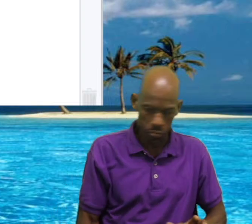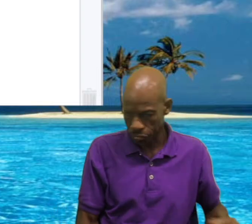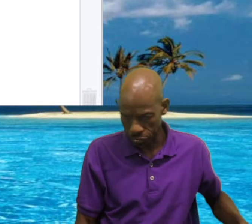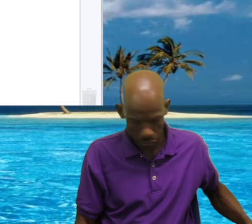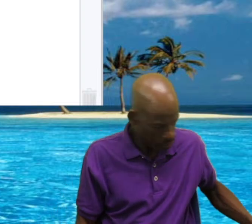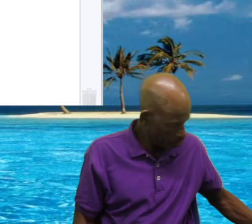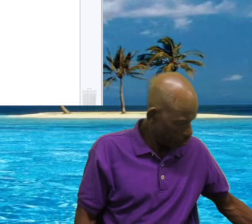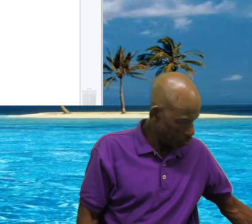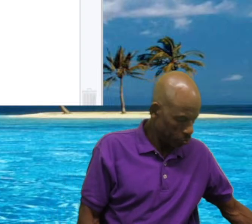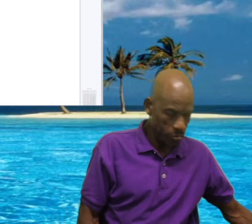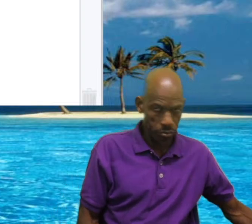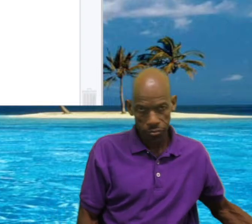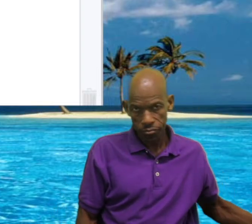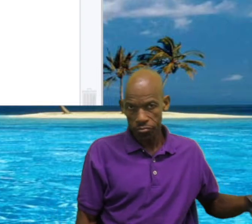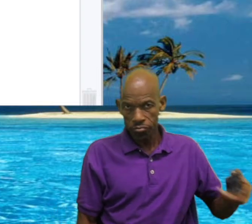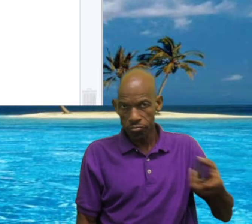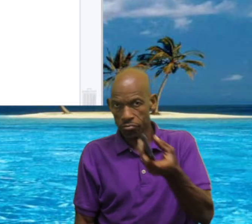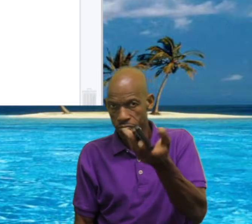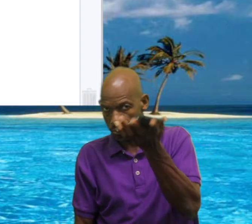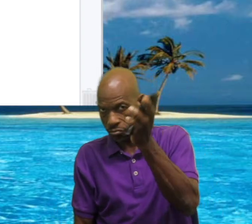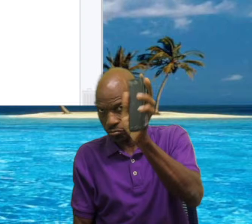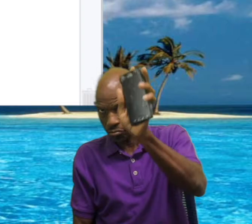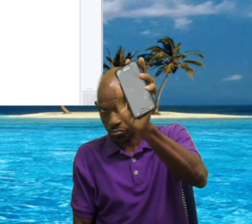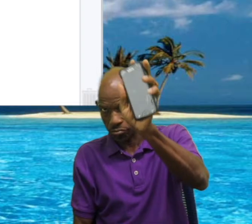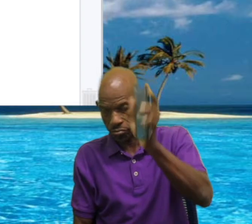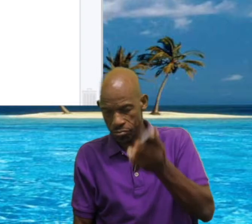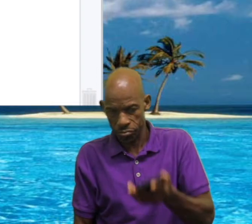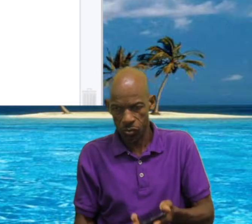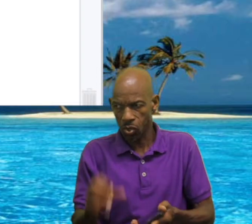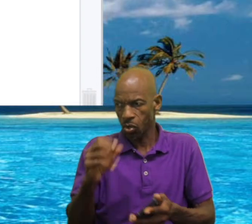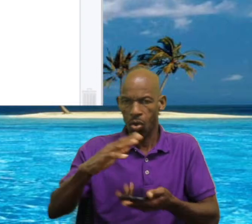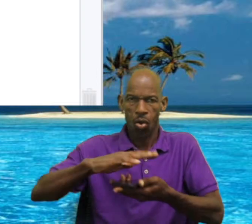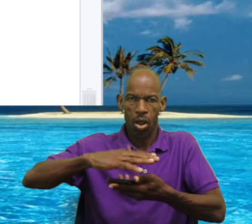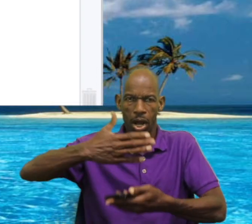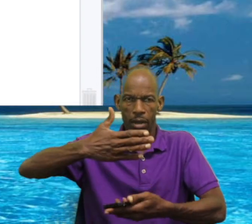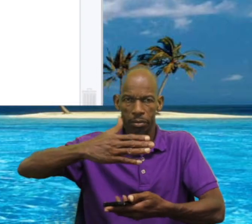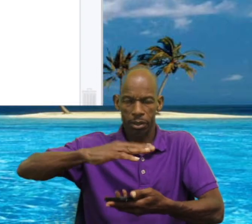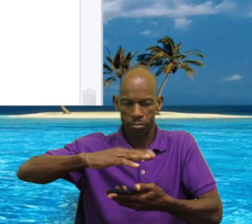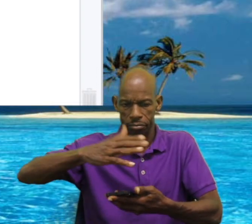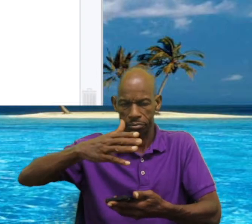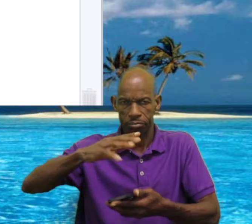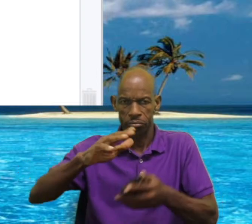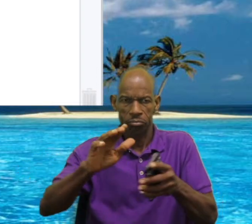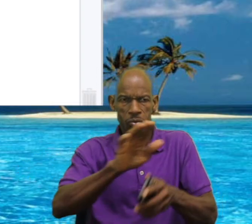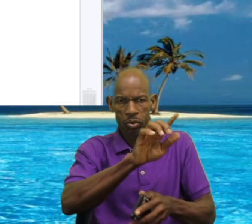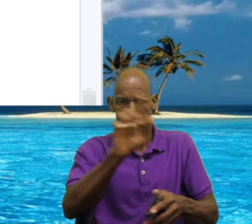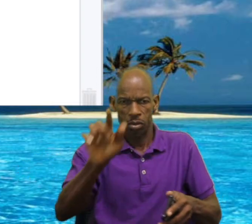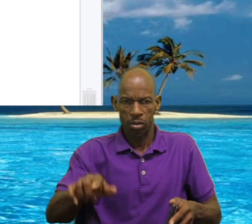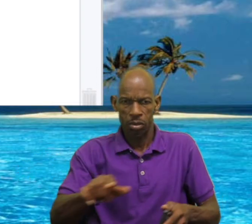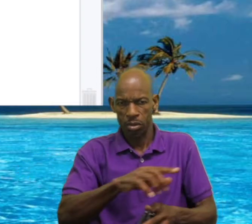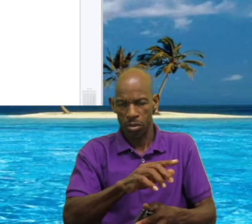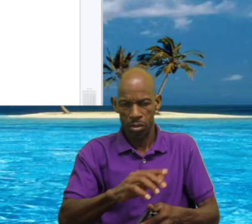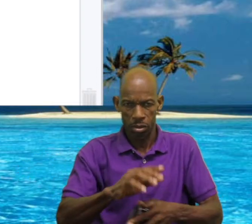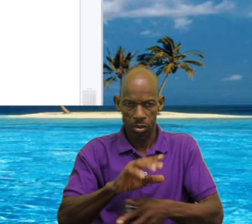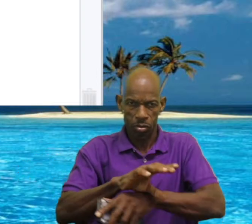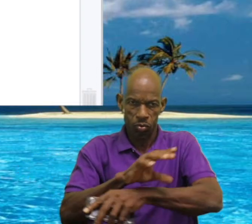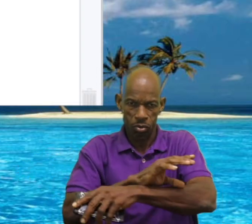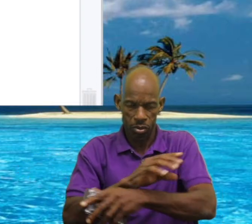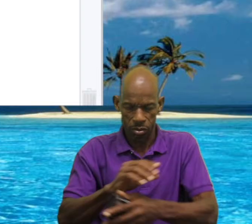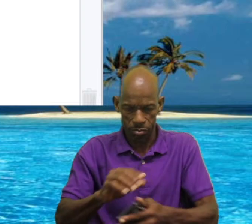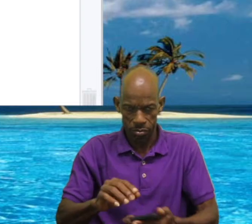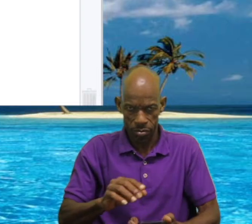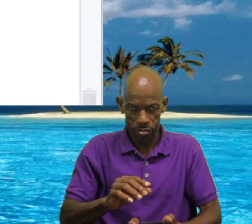we want to read sentences with the word but in it. I want you to experience the idea of but